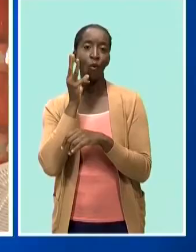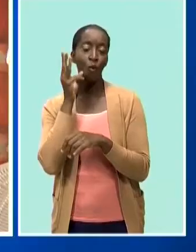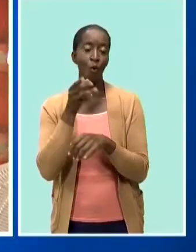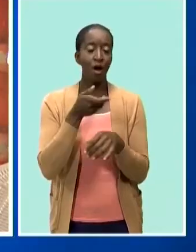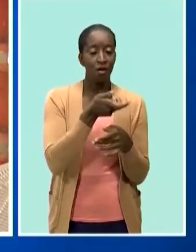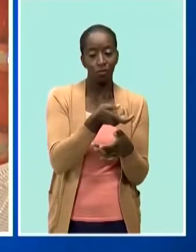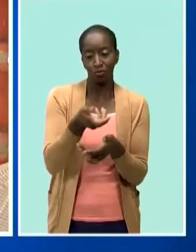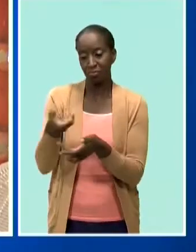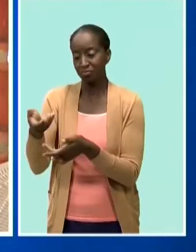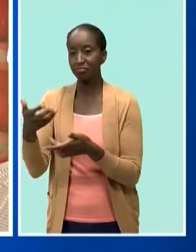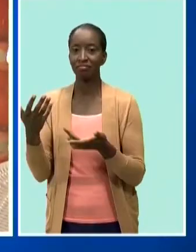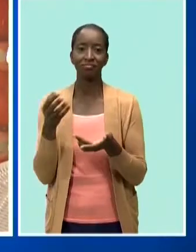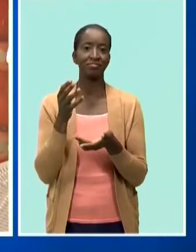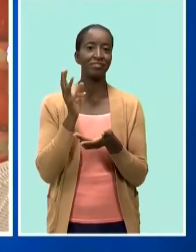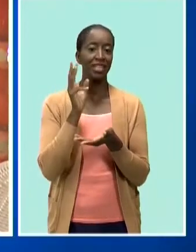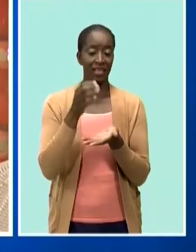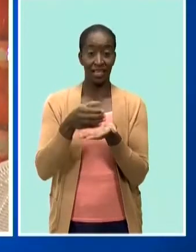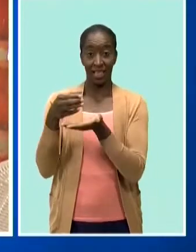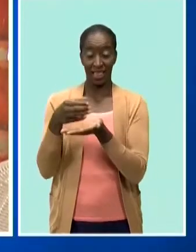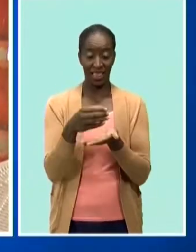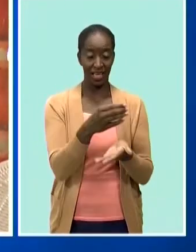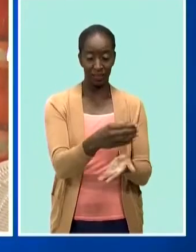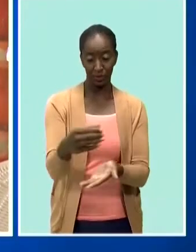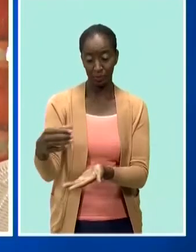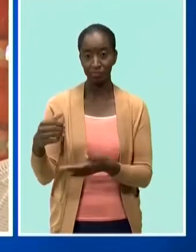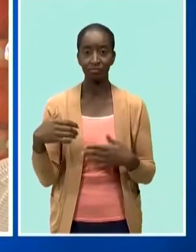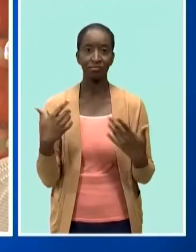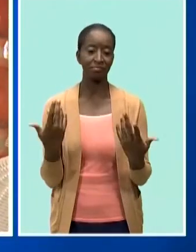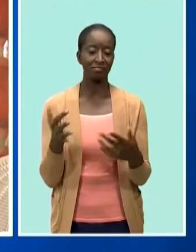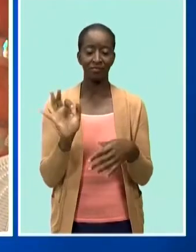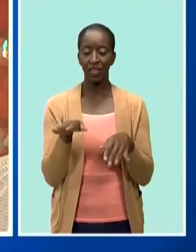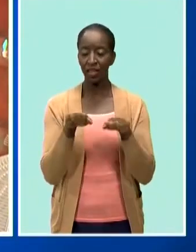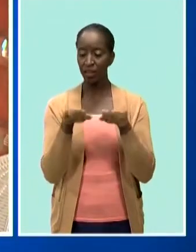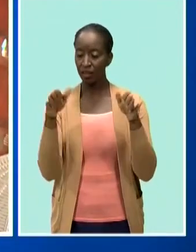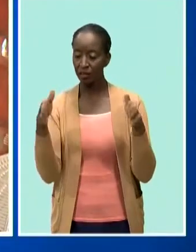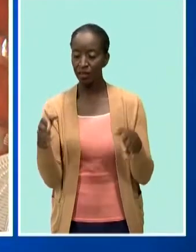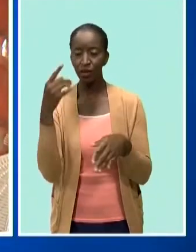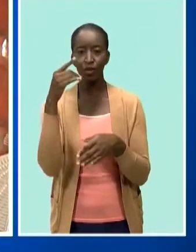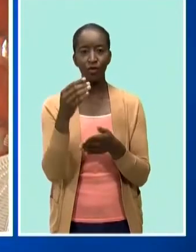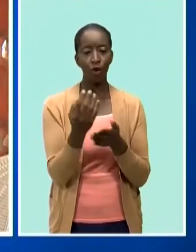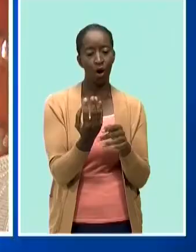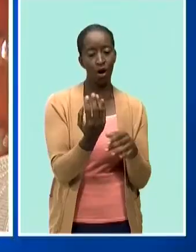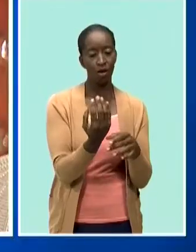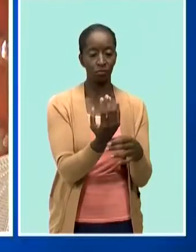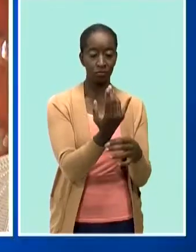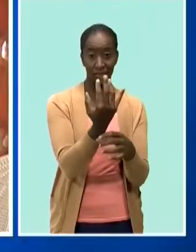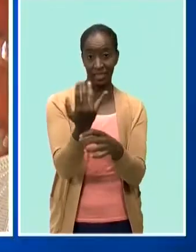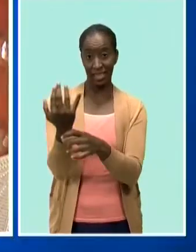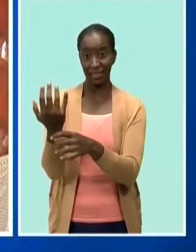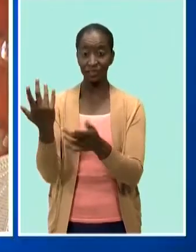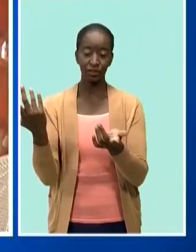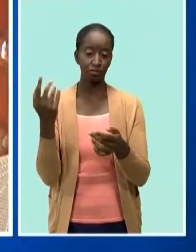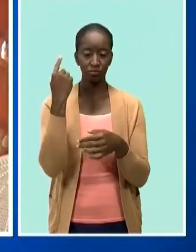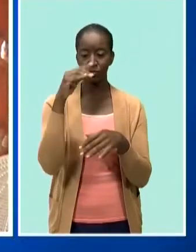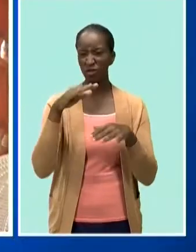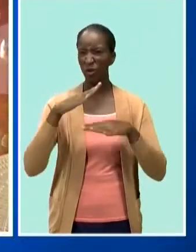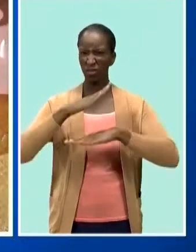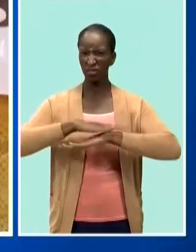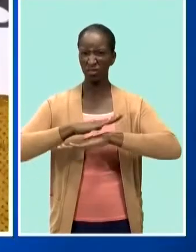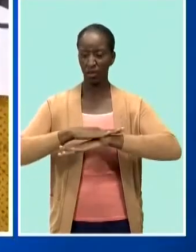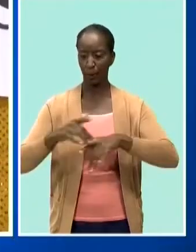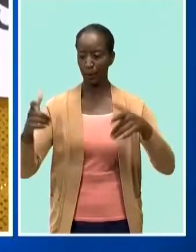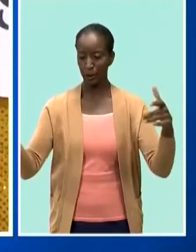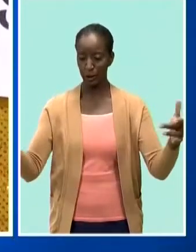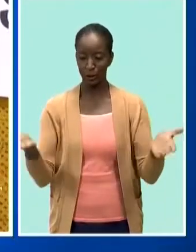a step where it can hold candles to put on as a centerpiece for a table, like a big table, or it can hold cupcakes.